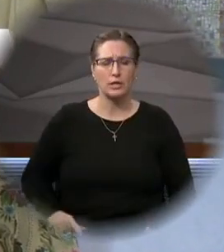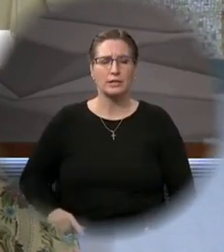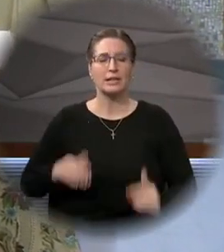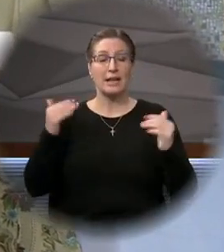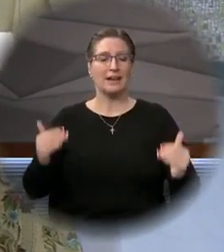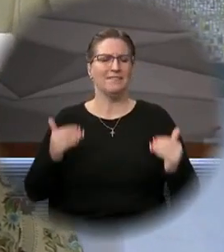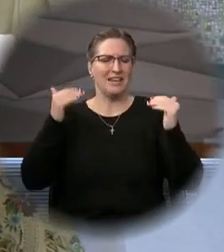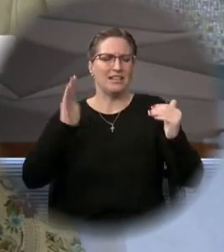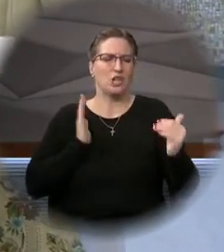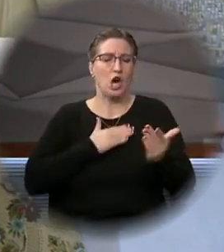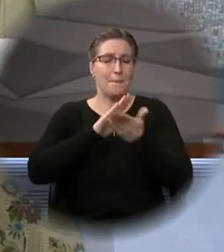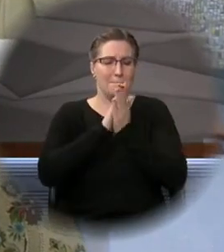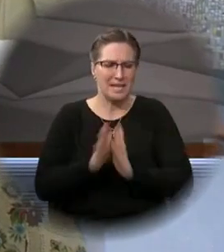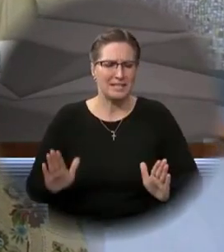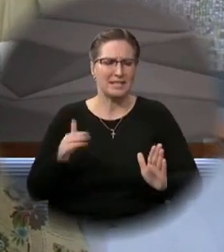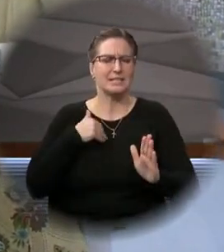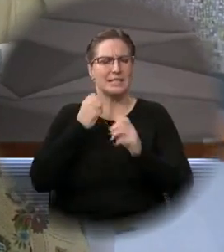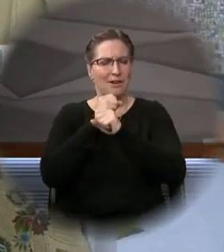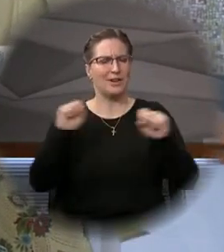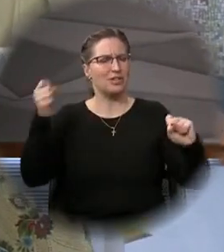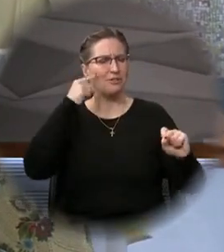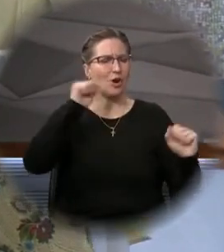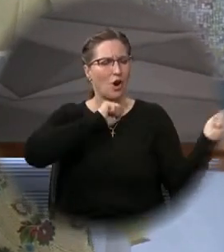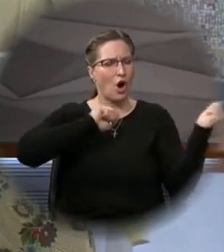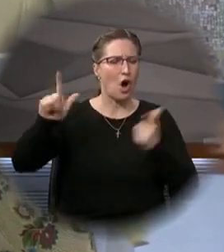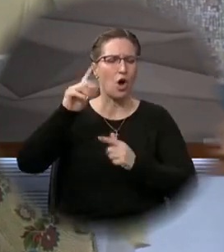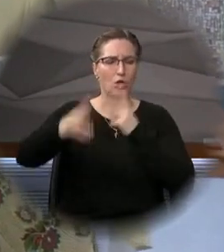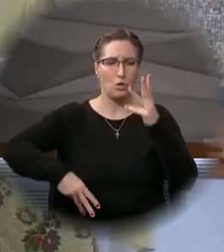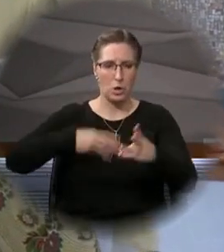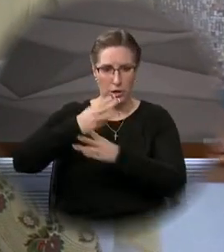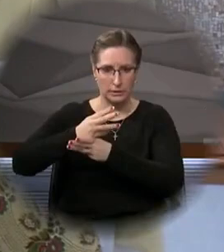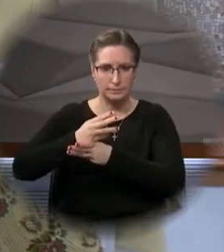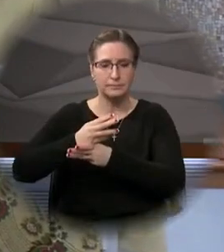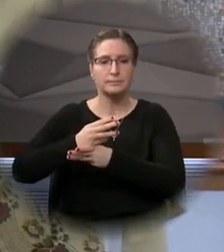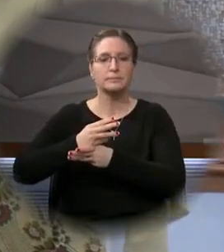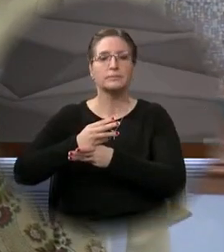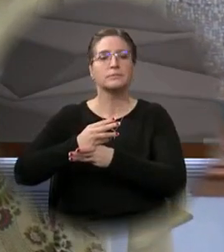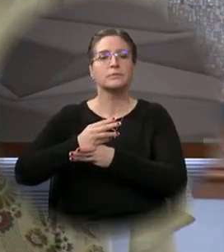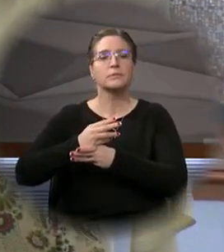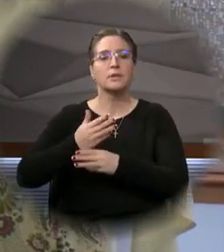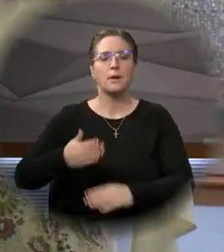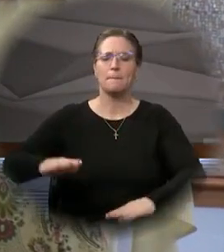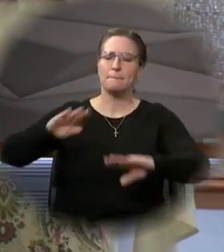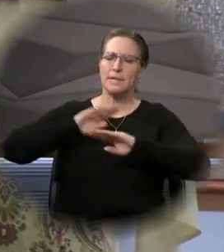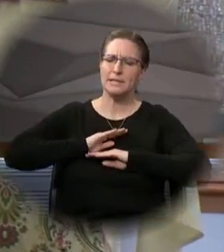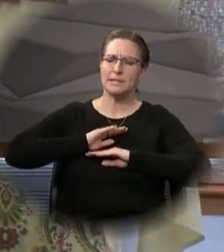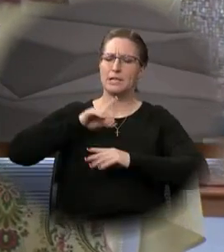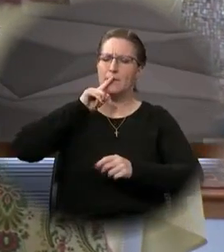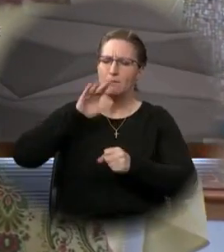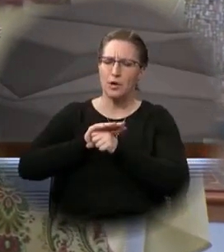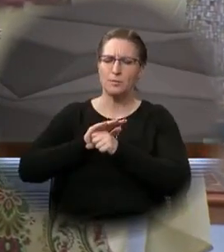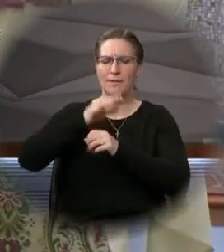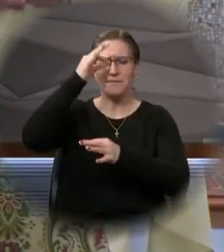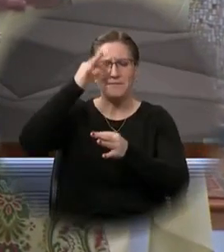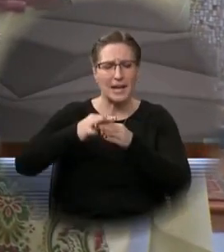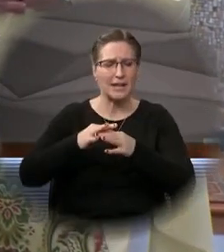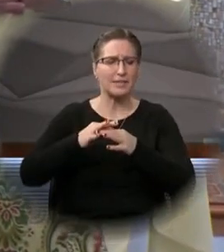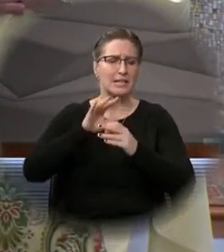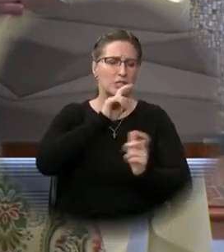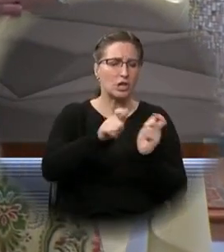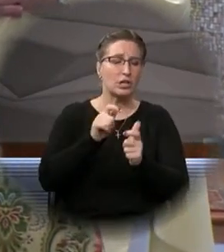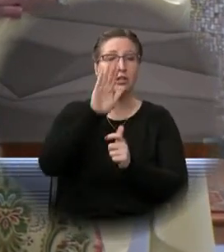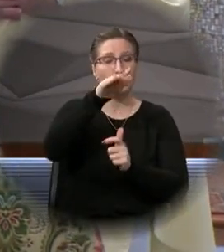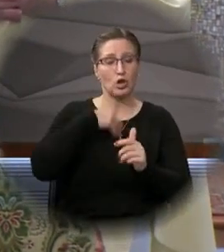the peace and salvation of all the world. Be pleased to confirm in faith and charity